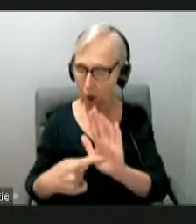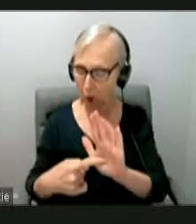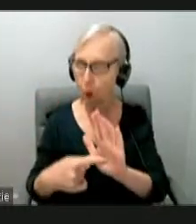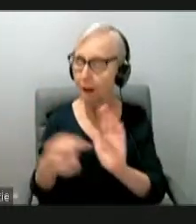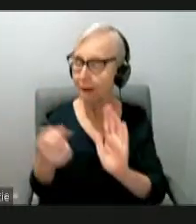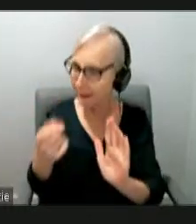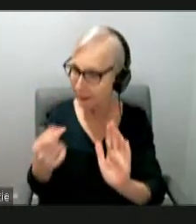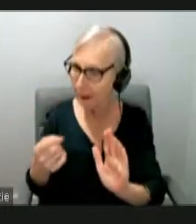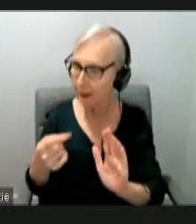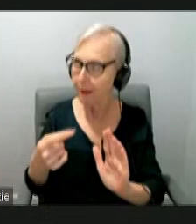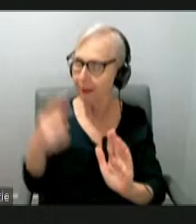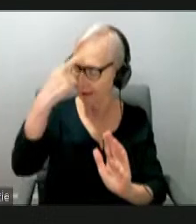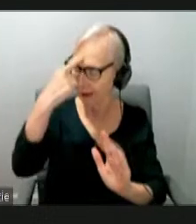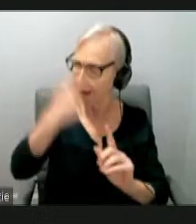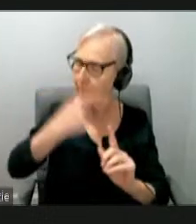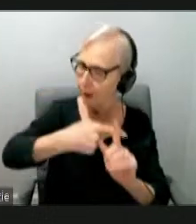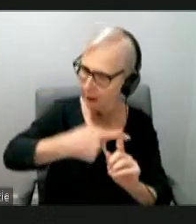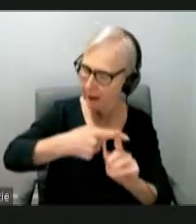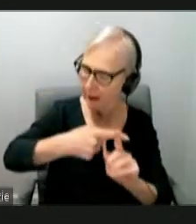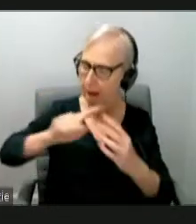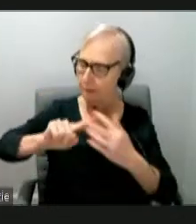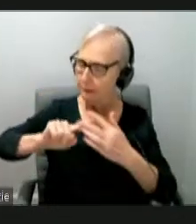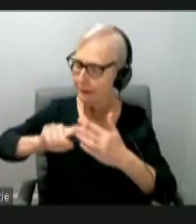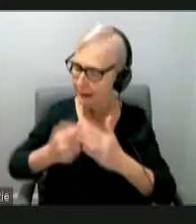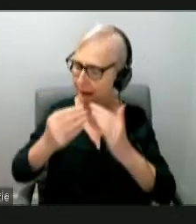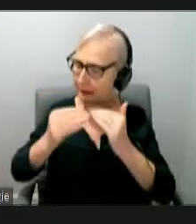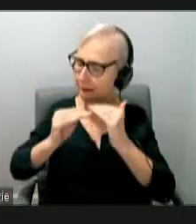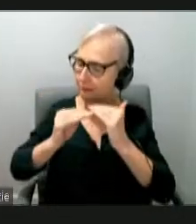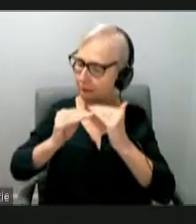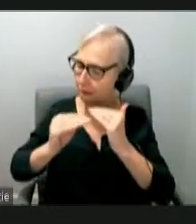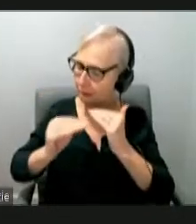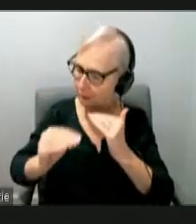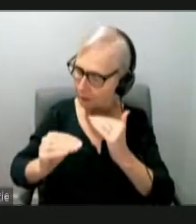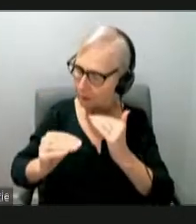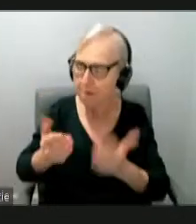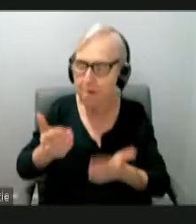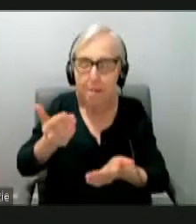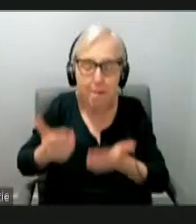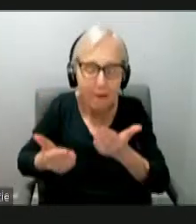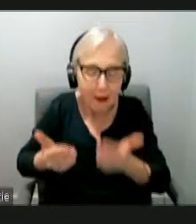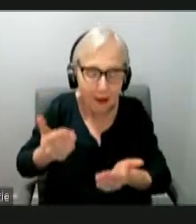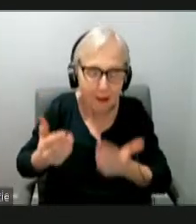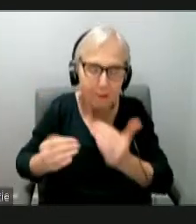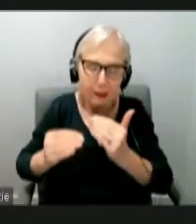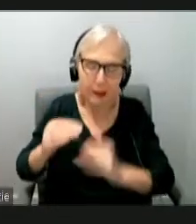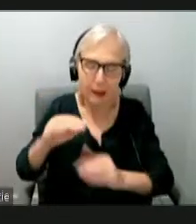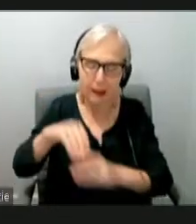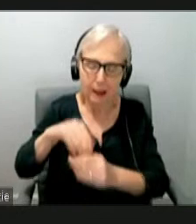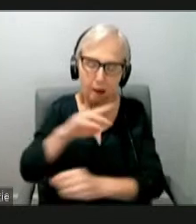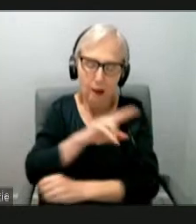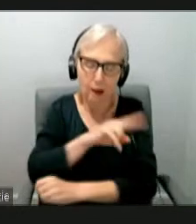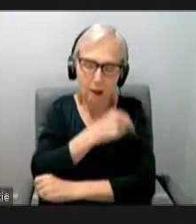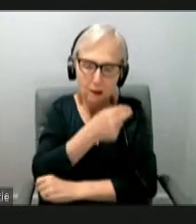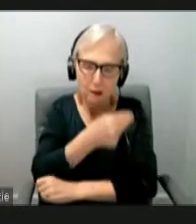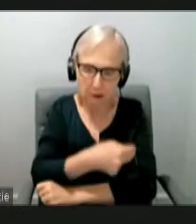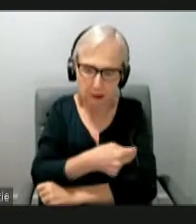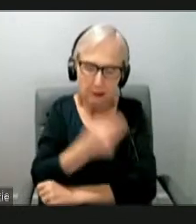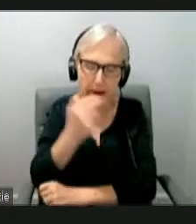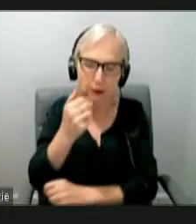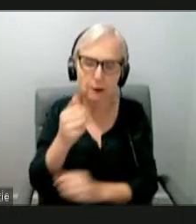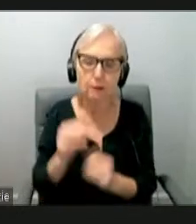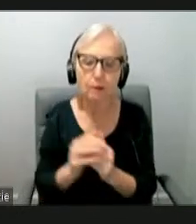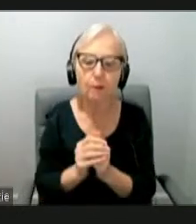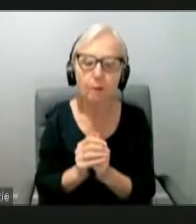optimistic that we might be seeing the beginning of a plateau in the hospitalizations that we are seeing each day